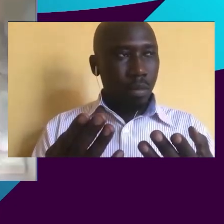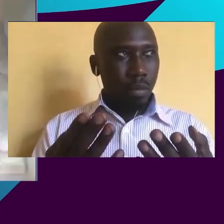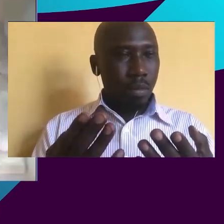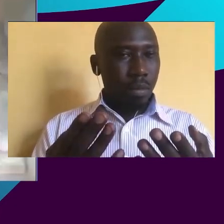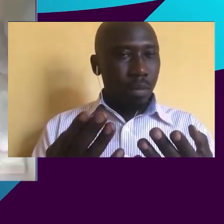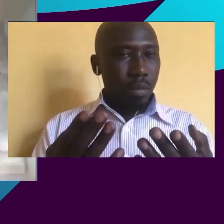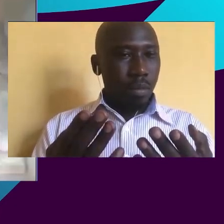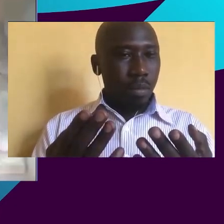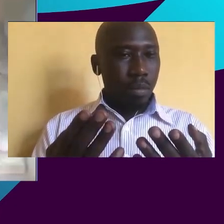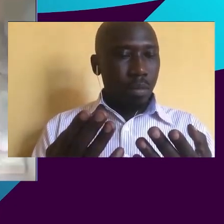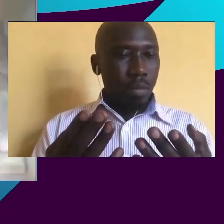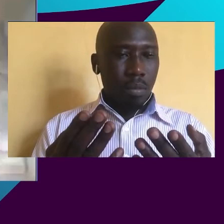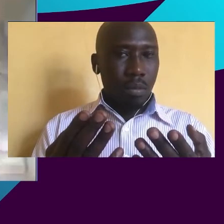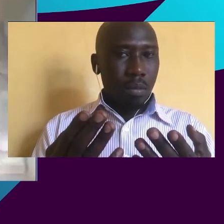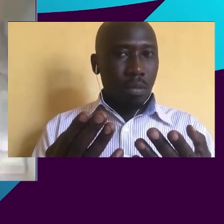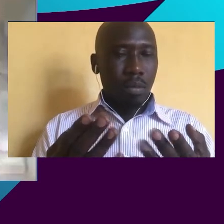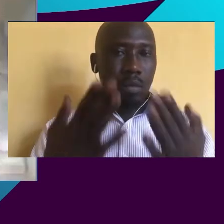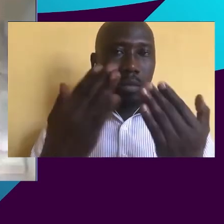to learn